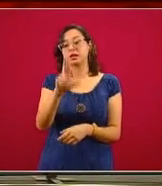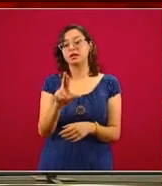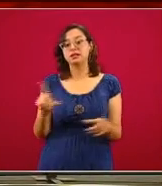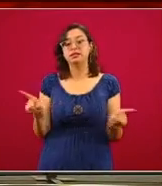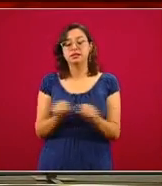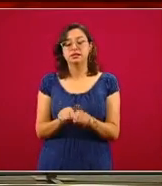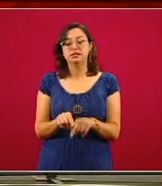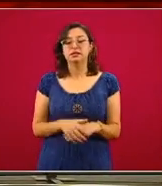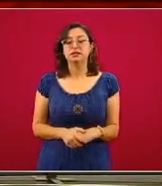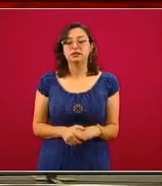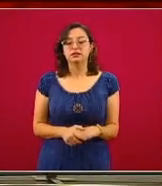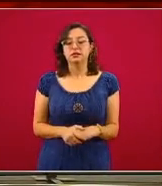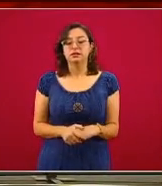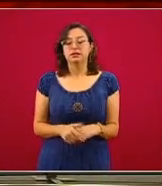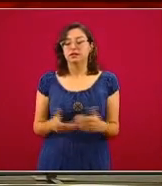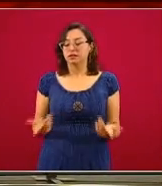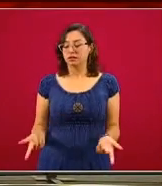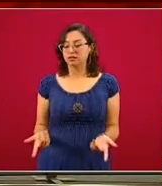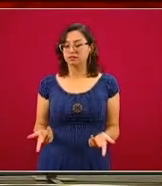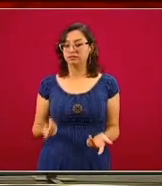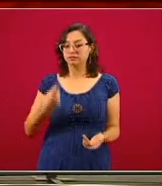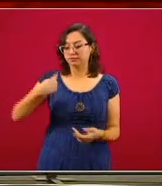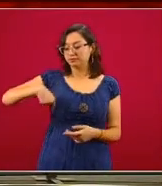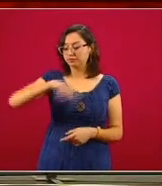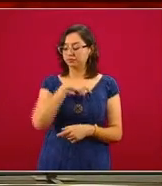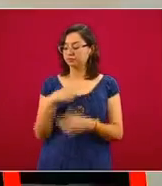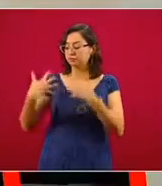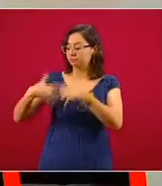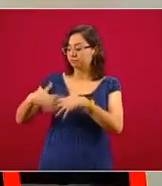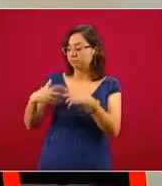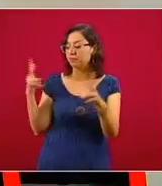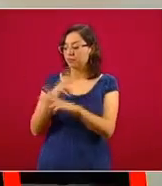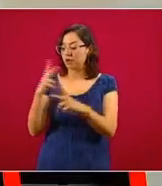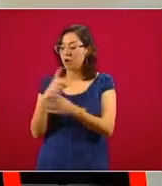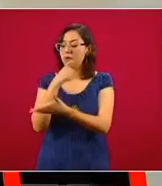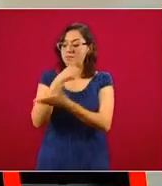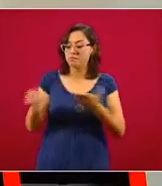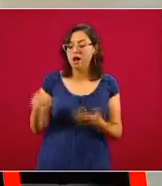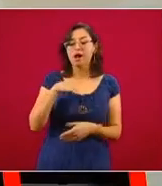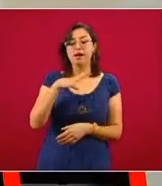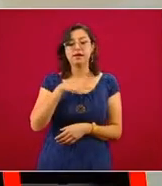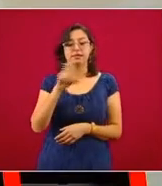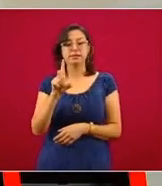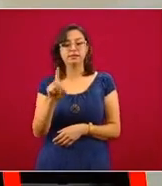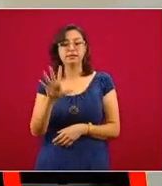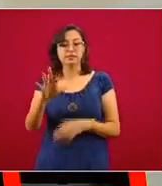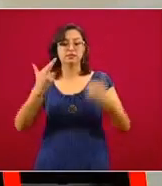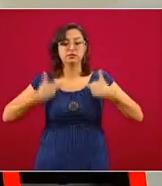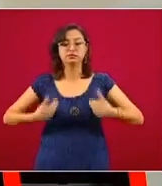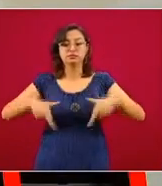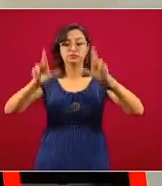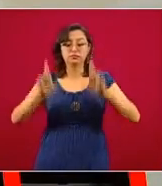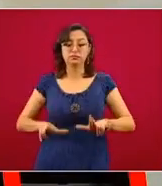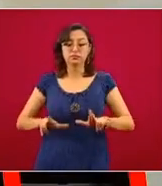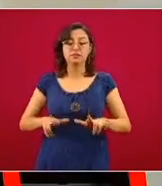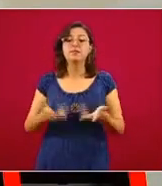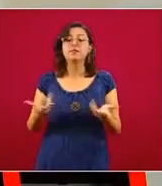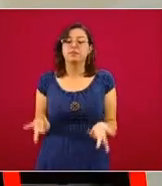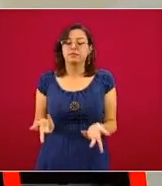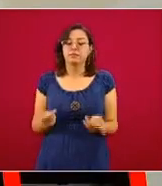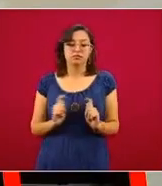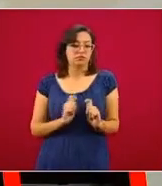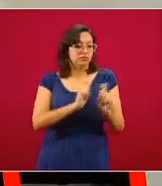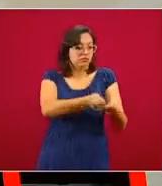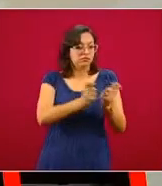We we were talking about this ventilators. We have 35 representatives and